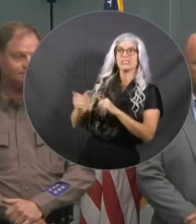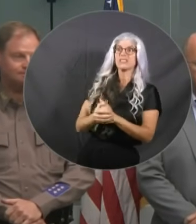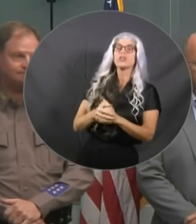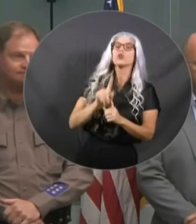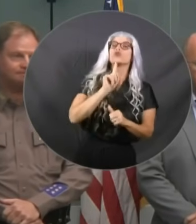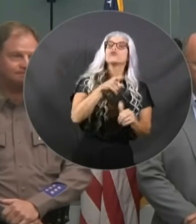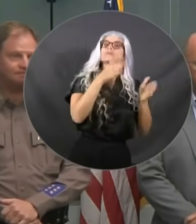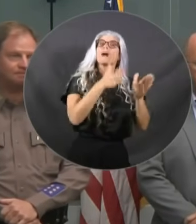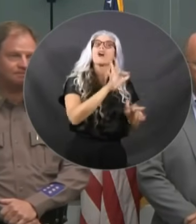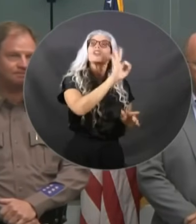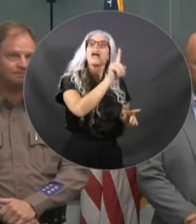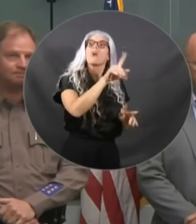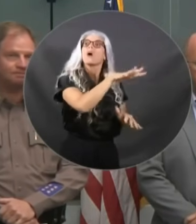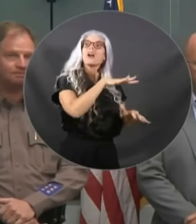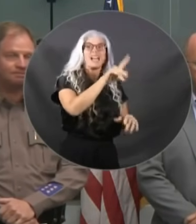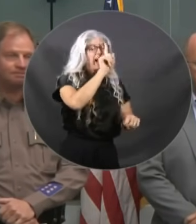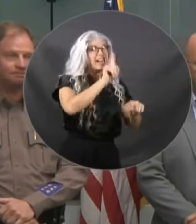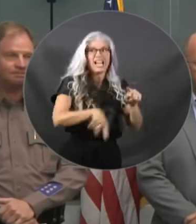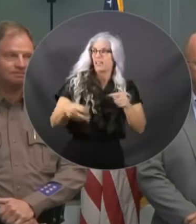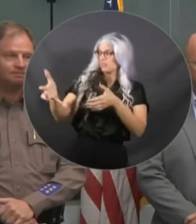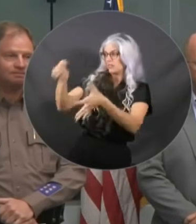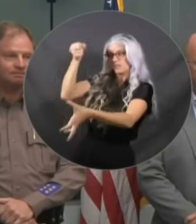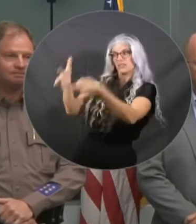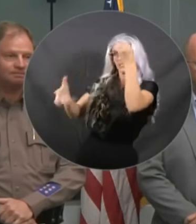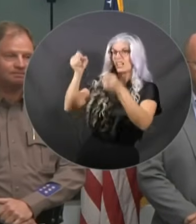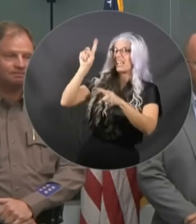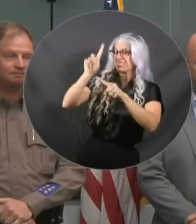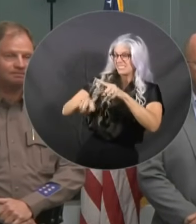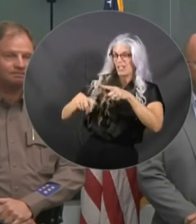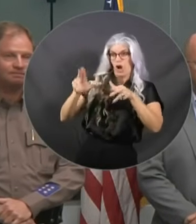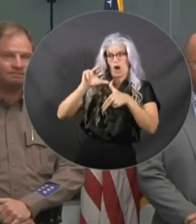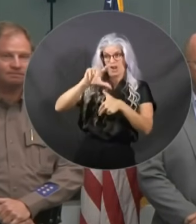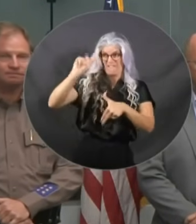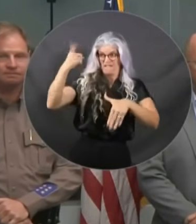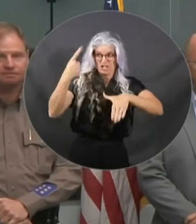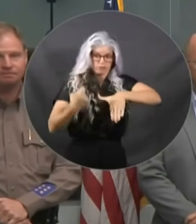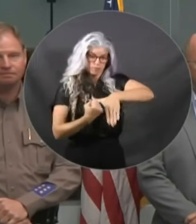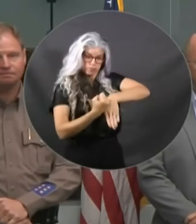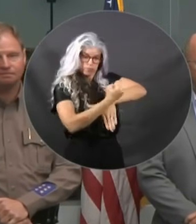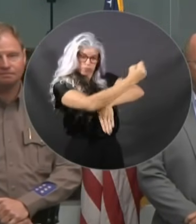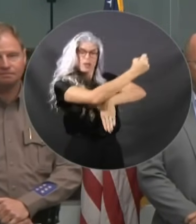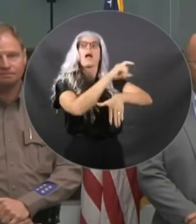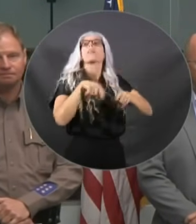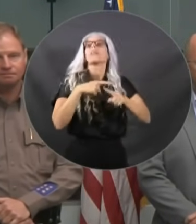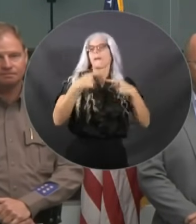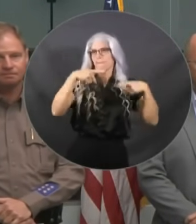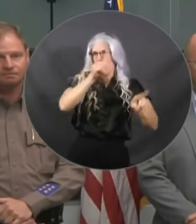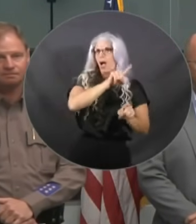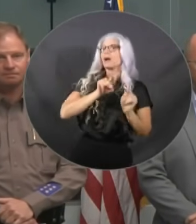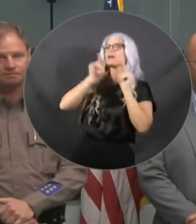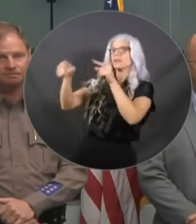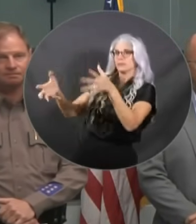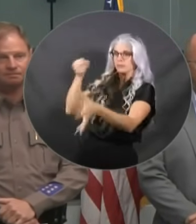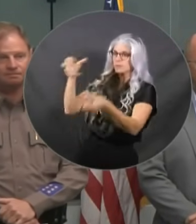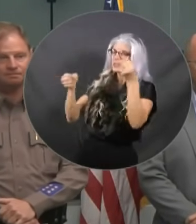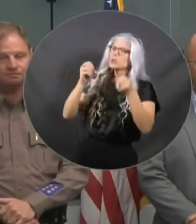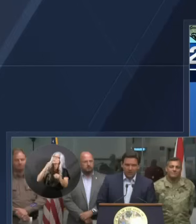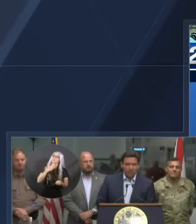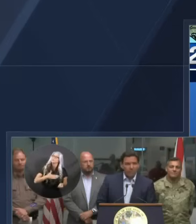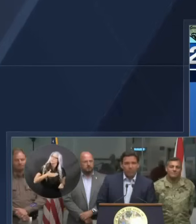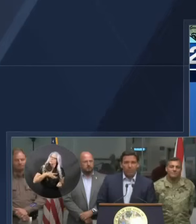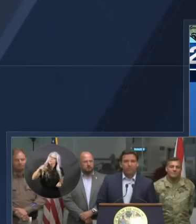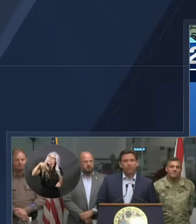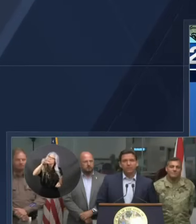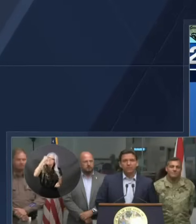passed. That's right. They're not going to be able to get there till after the storm has passed. So please make decisions that are best for you and for your family.